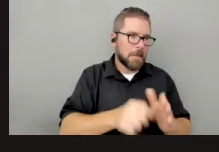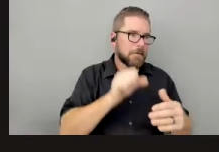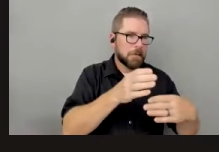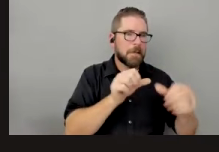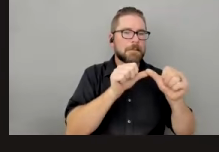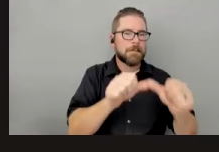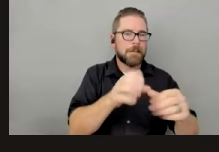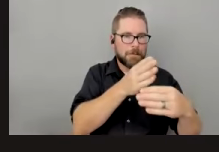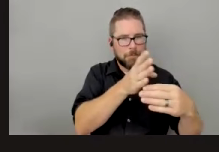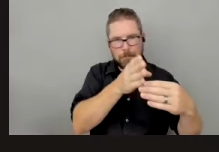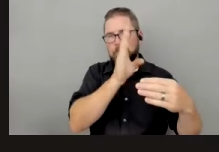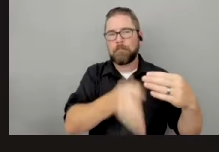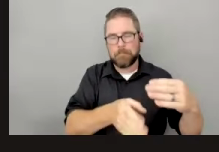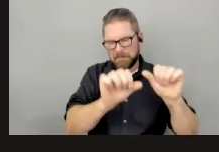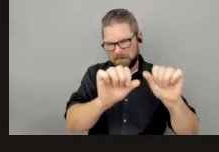issue.